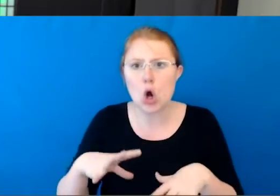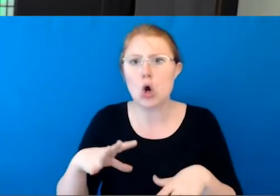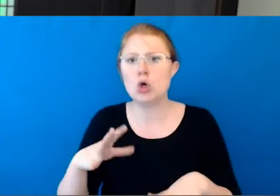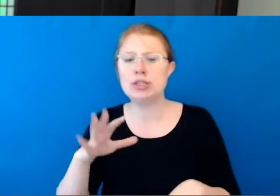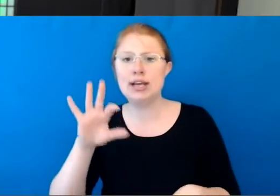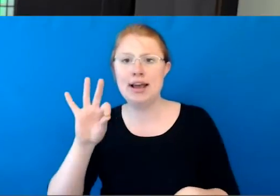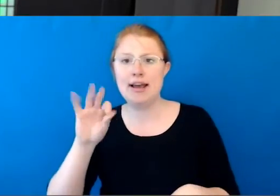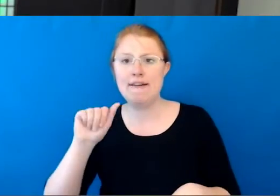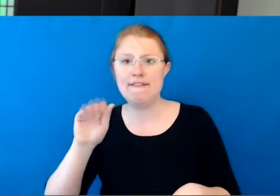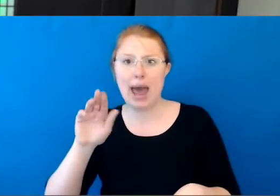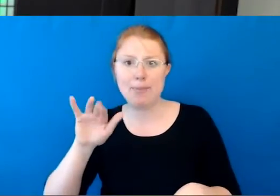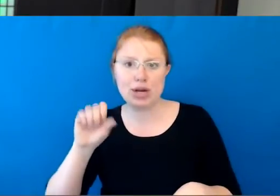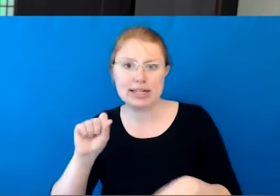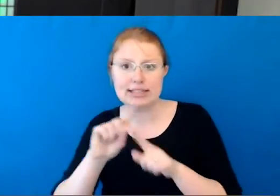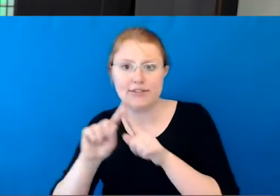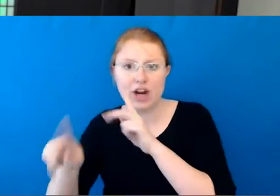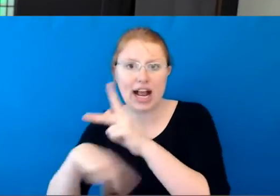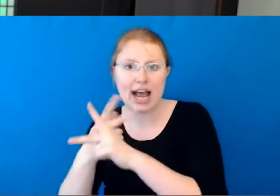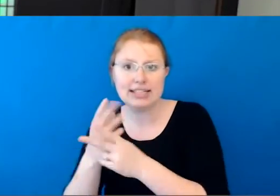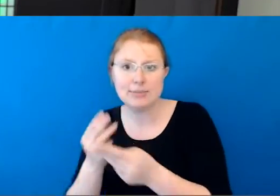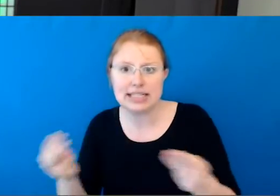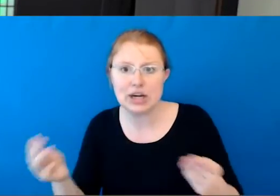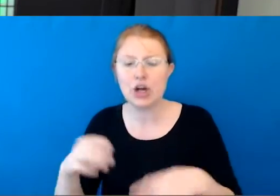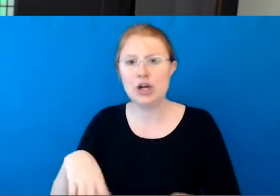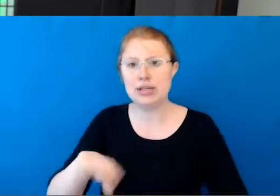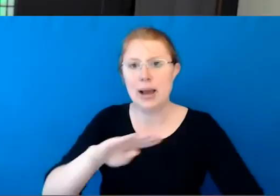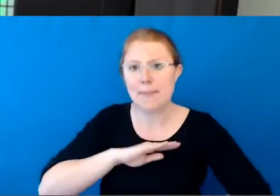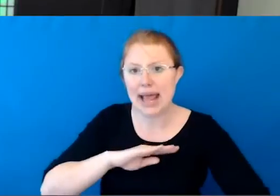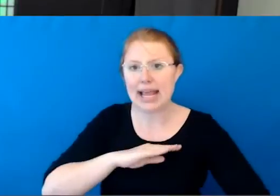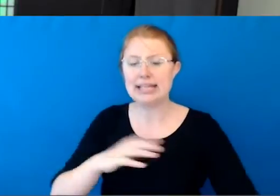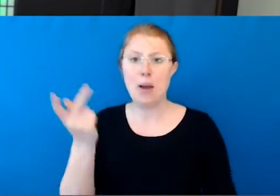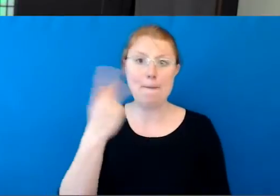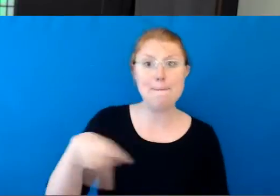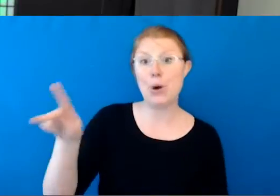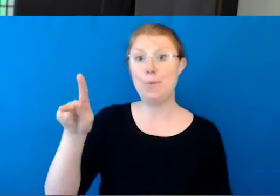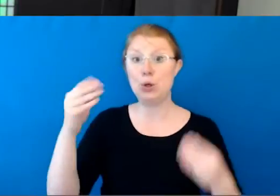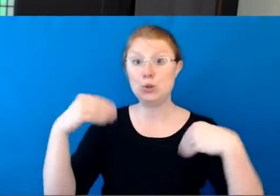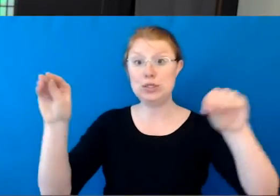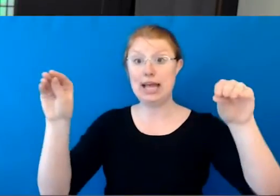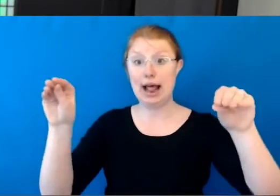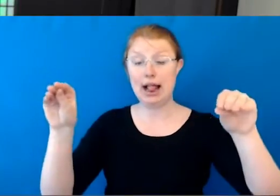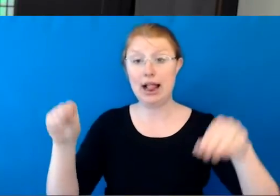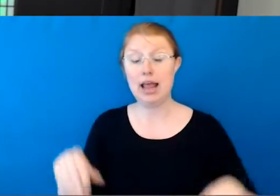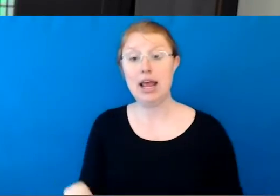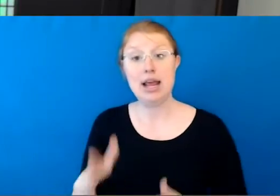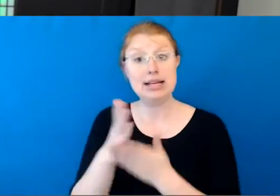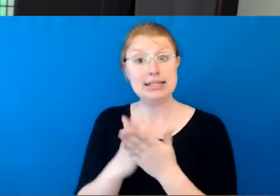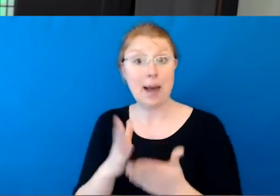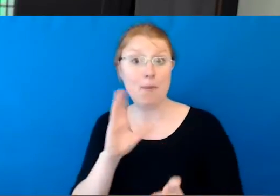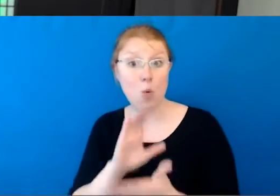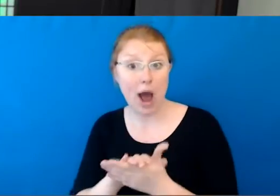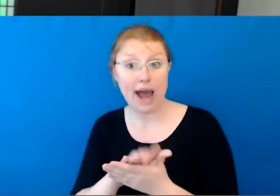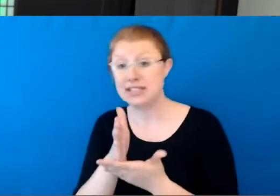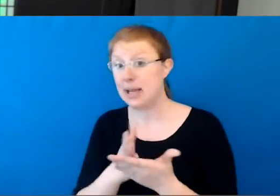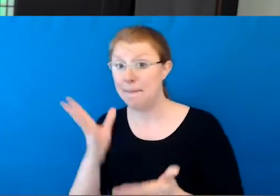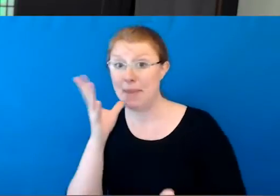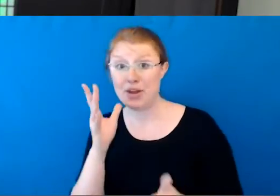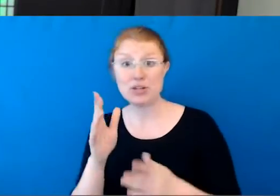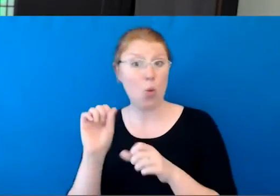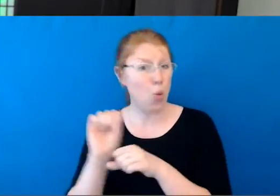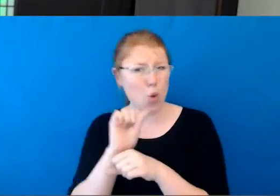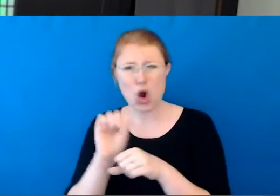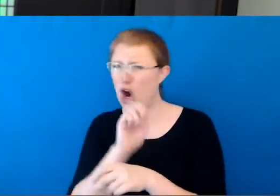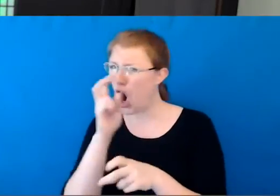first one up in the morning, and she's taking care of affairs, even financial affairs. She's